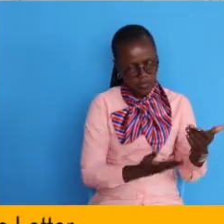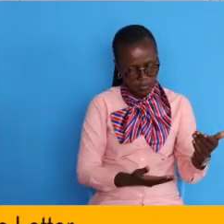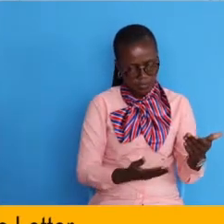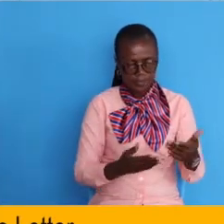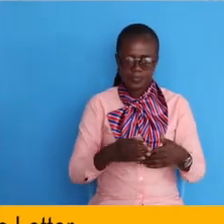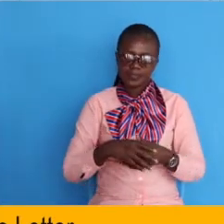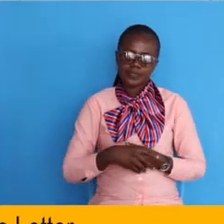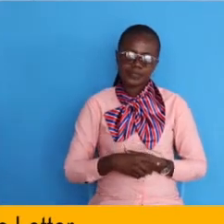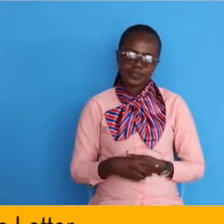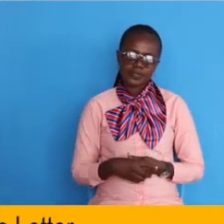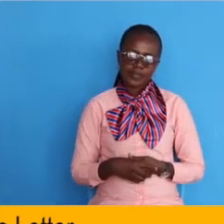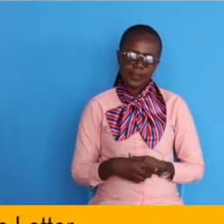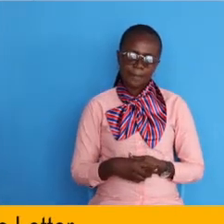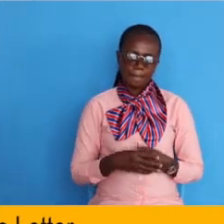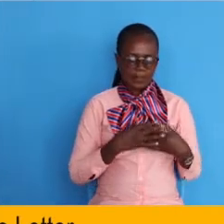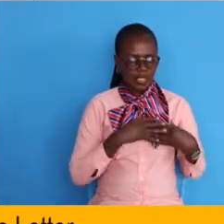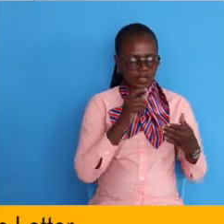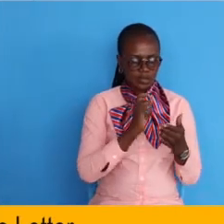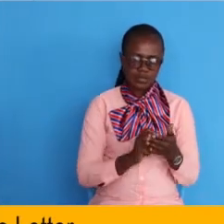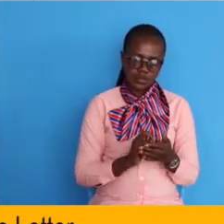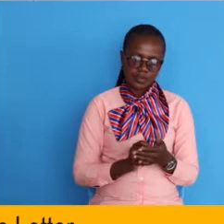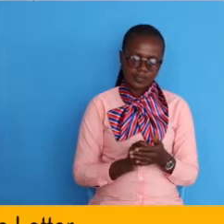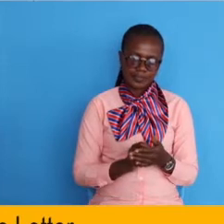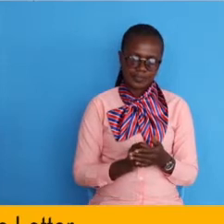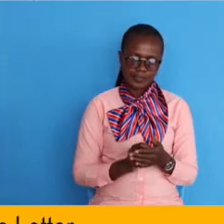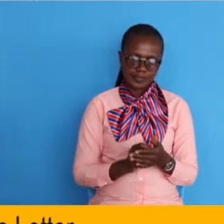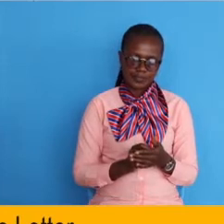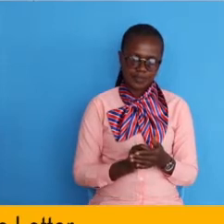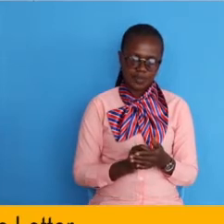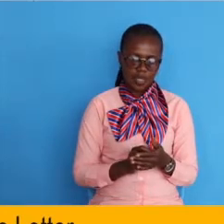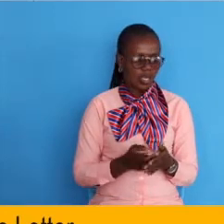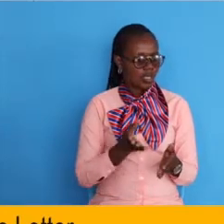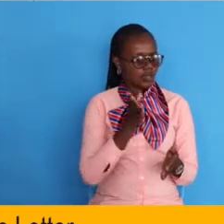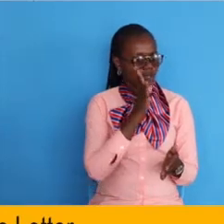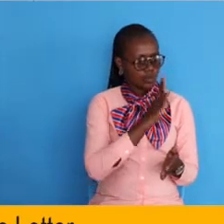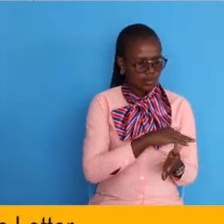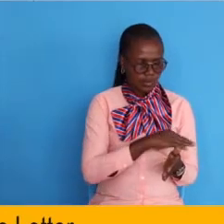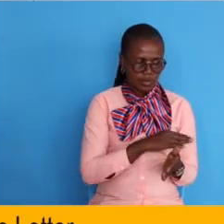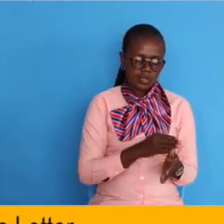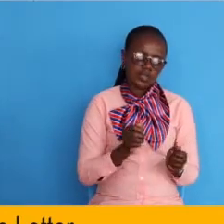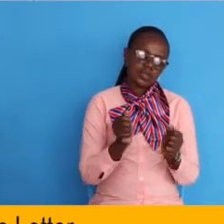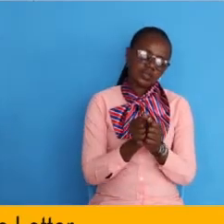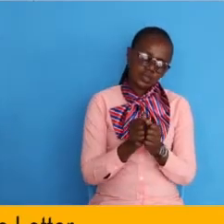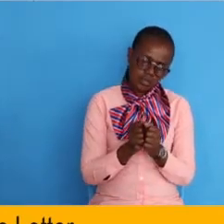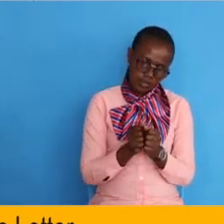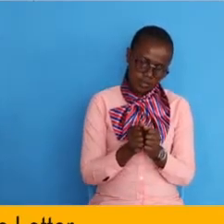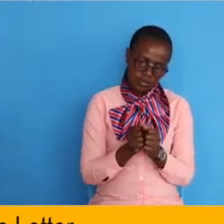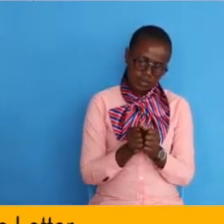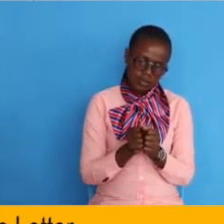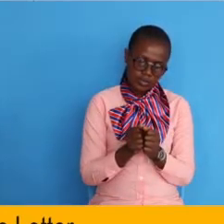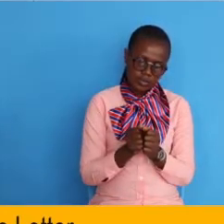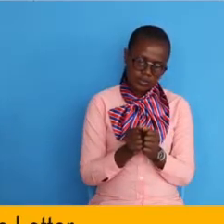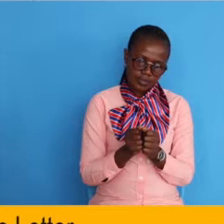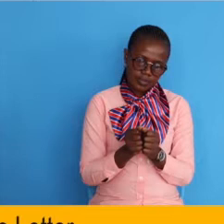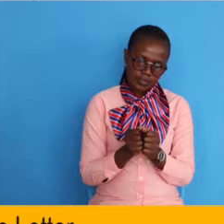letter. Dear students, now having gone through these aspects on how we can write